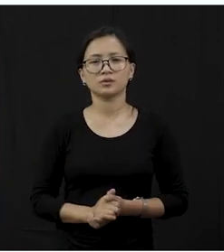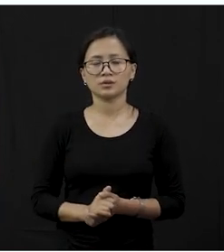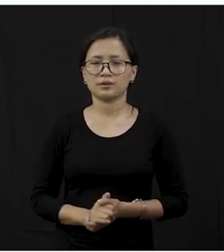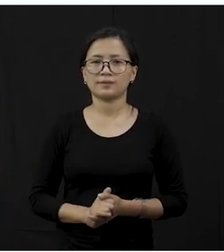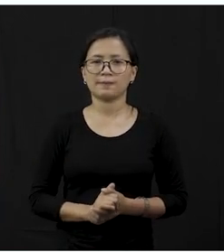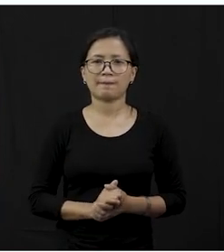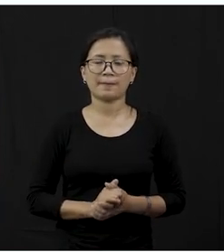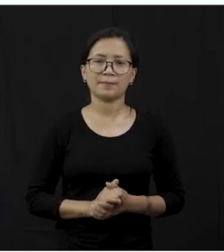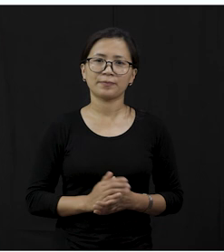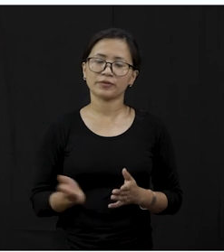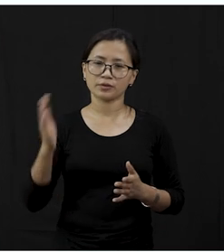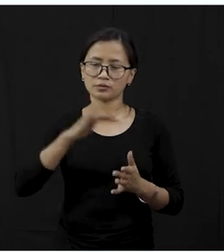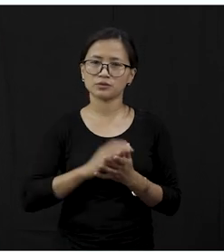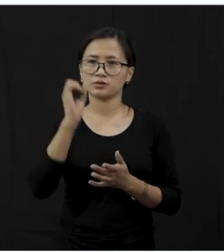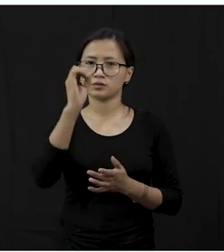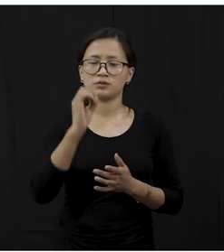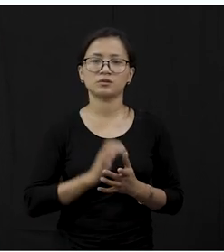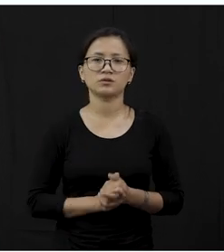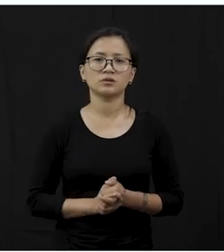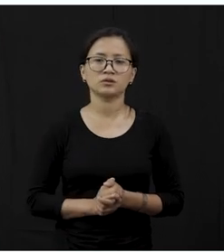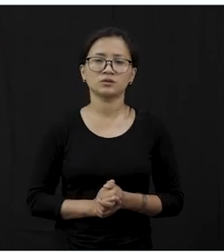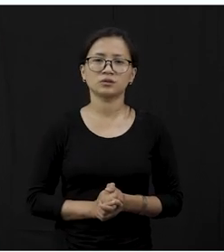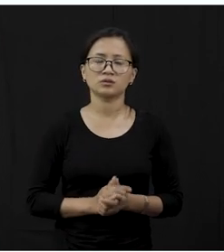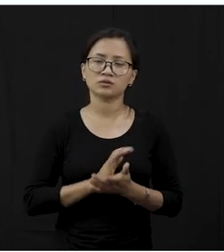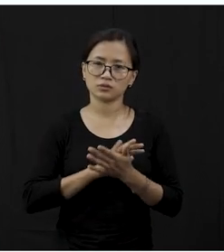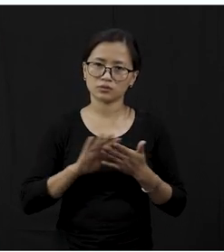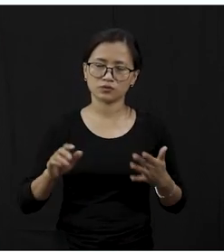Then comes the 0. Okay,